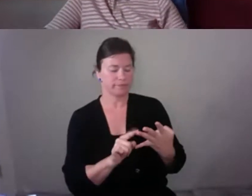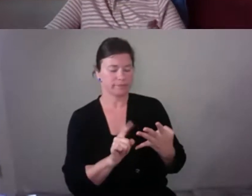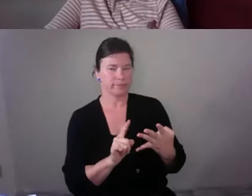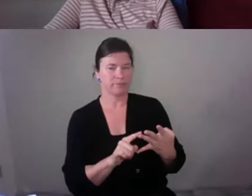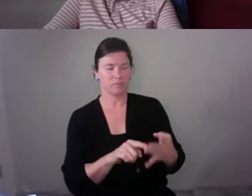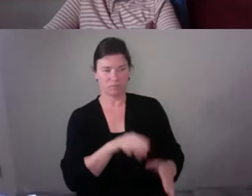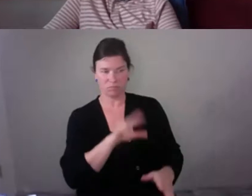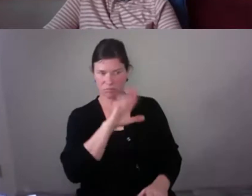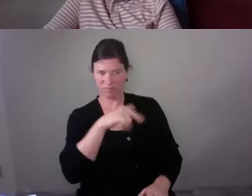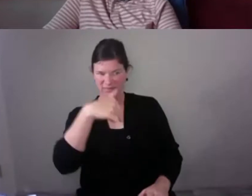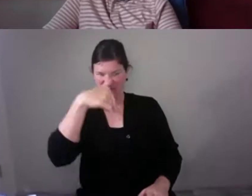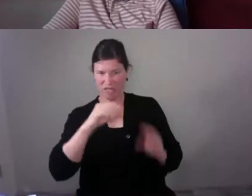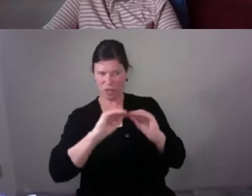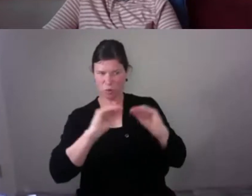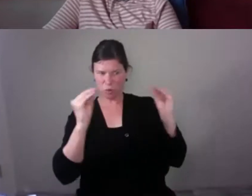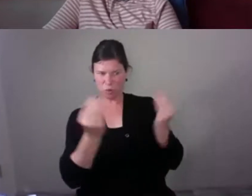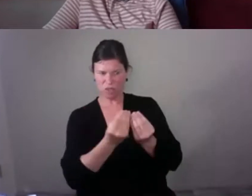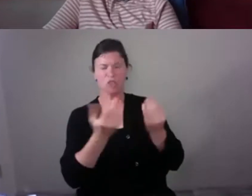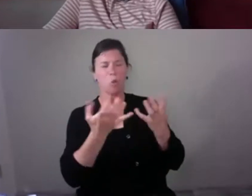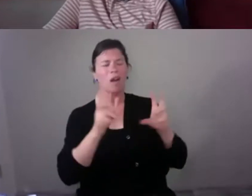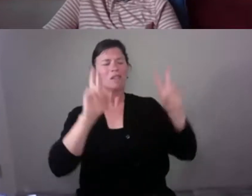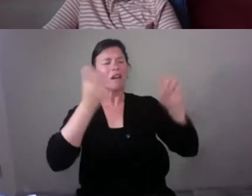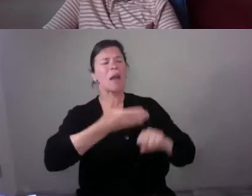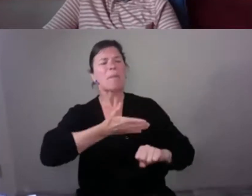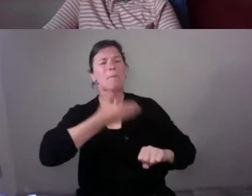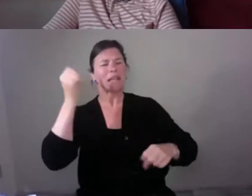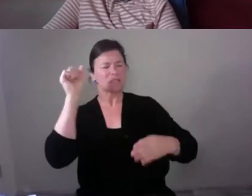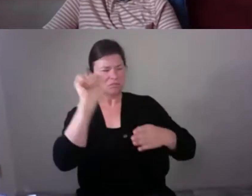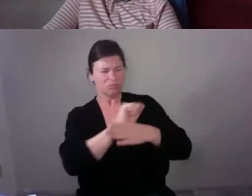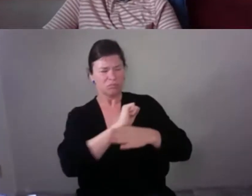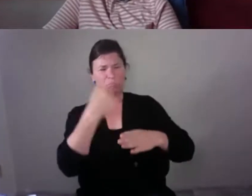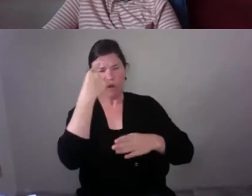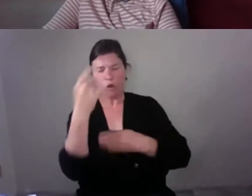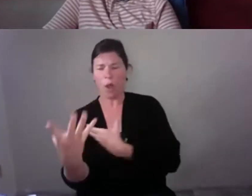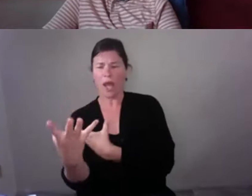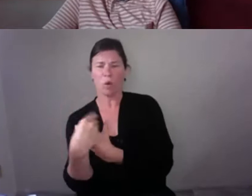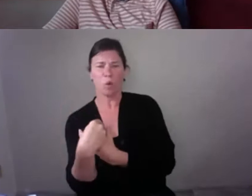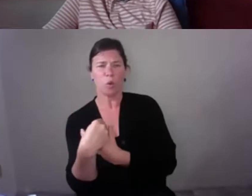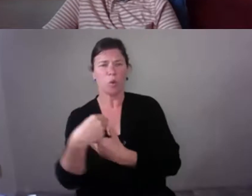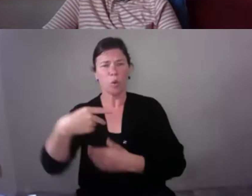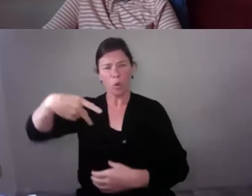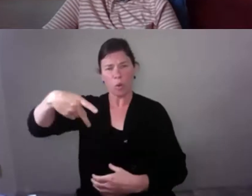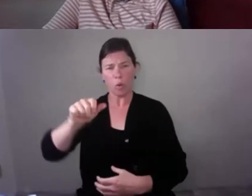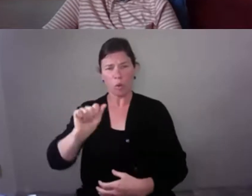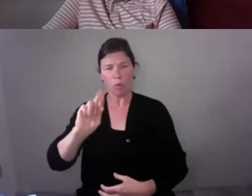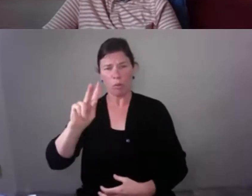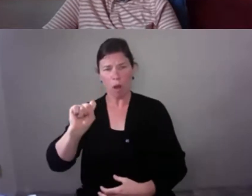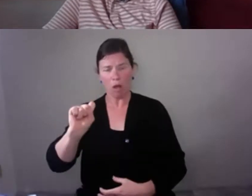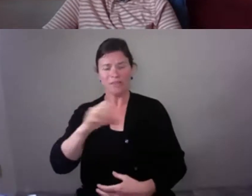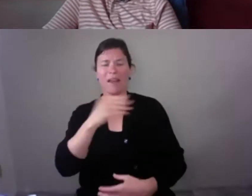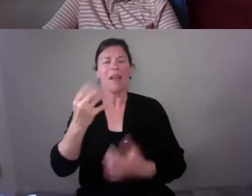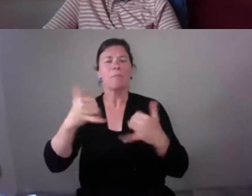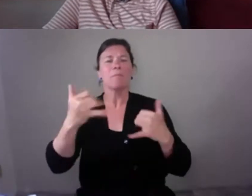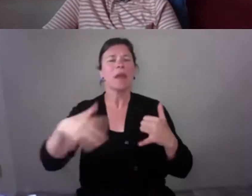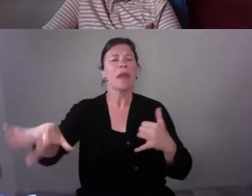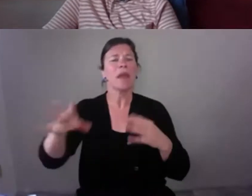looking for best practices for inclusive parks and playgrounds to help people get